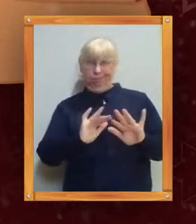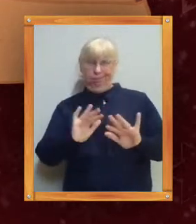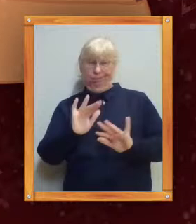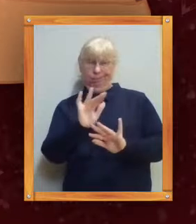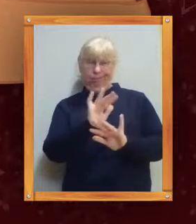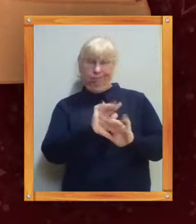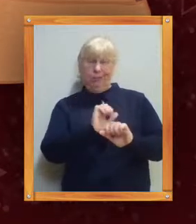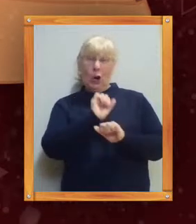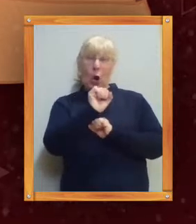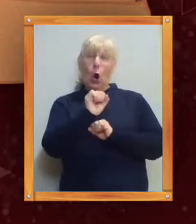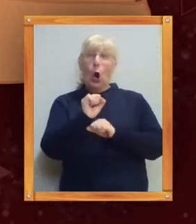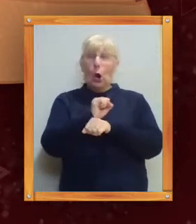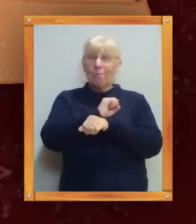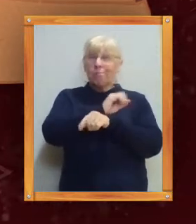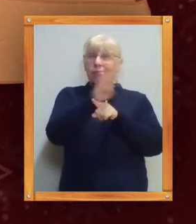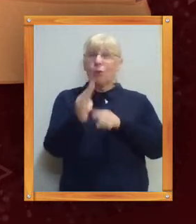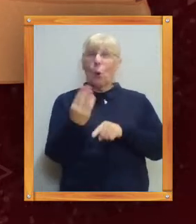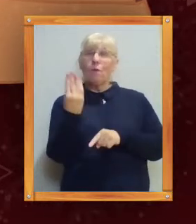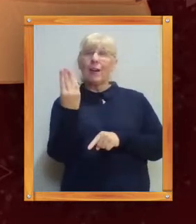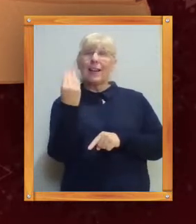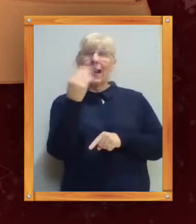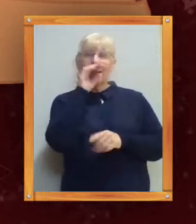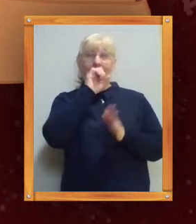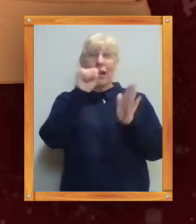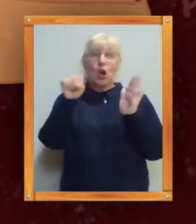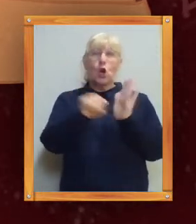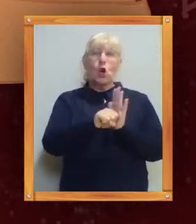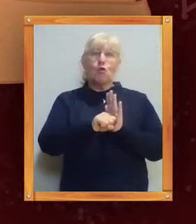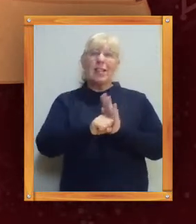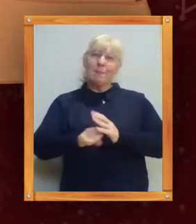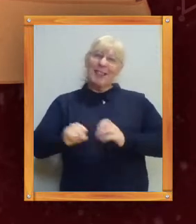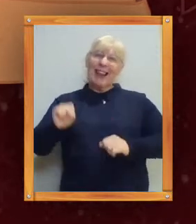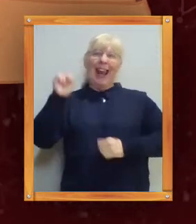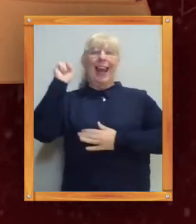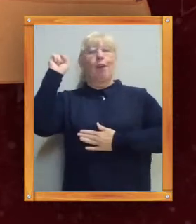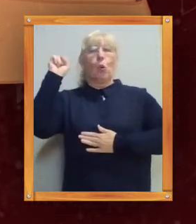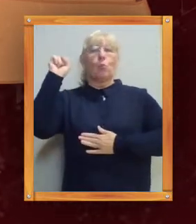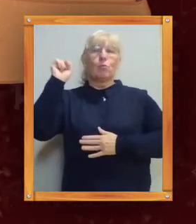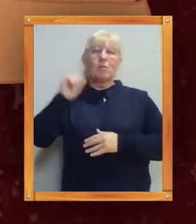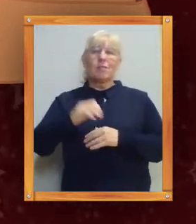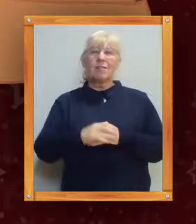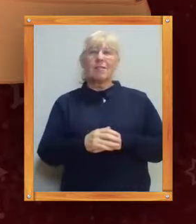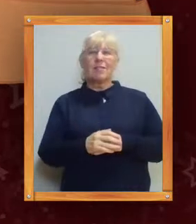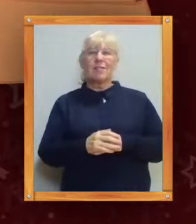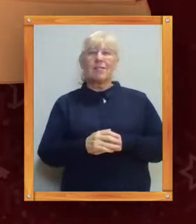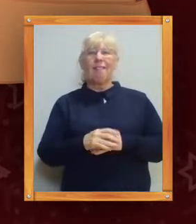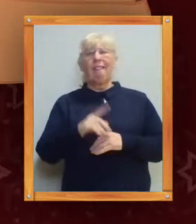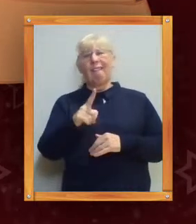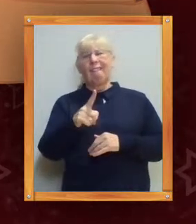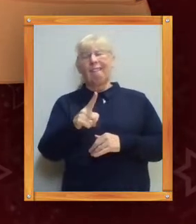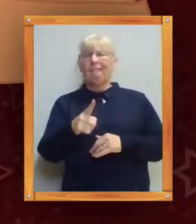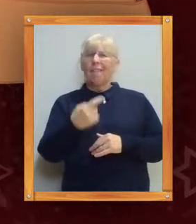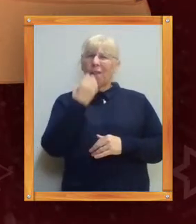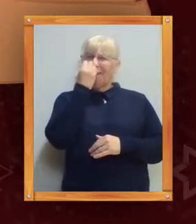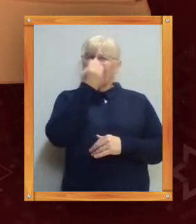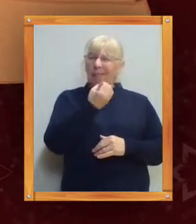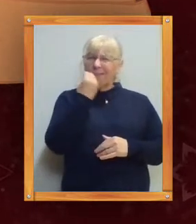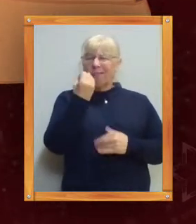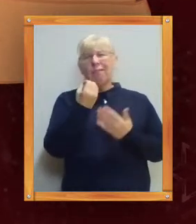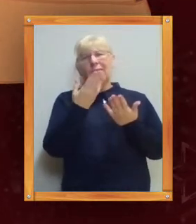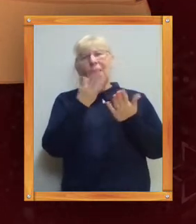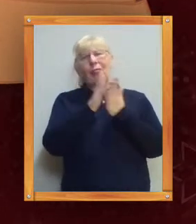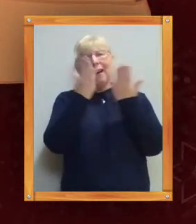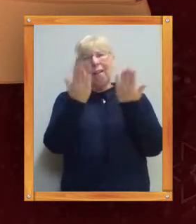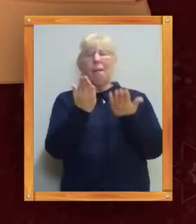COVID-19 Christmas Heroes. What an apt card that has been, Maeve, after the year we've had.